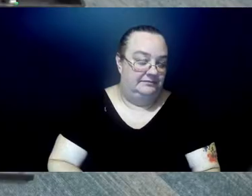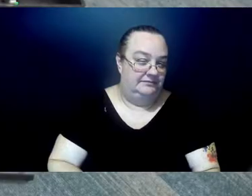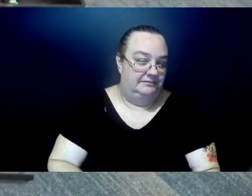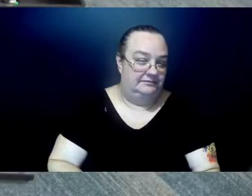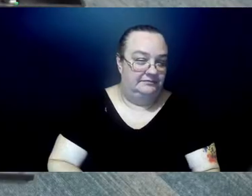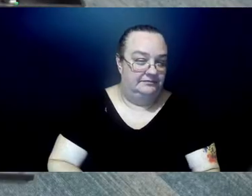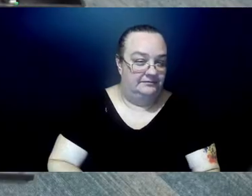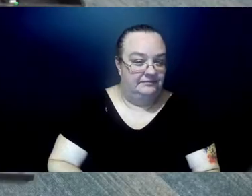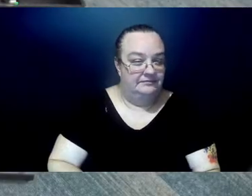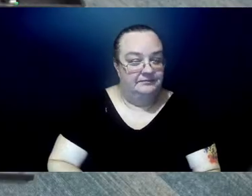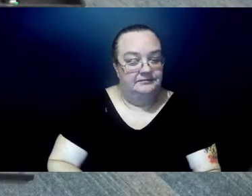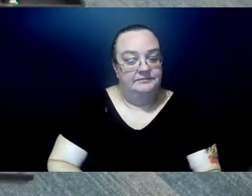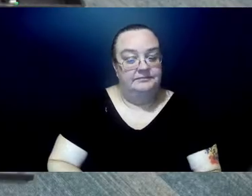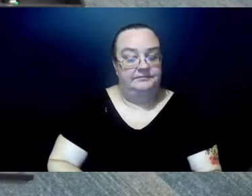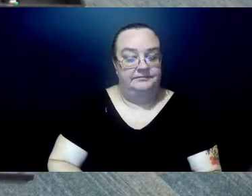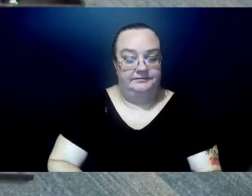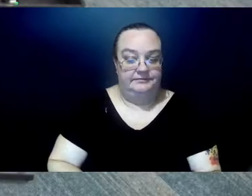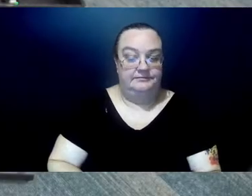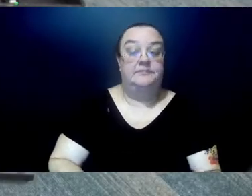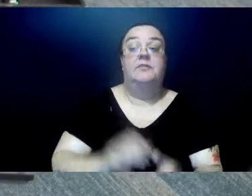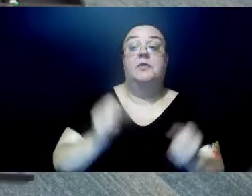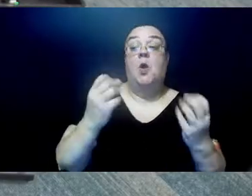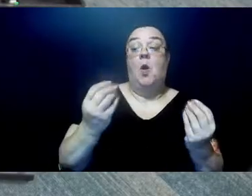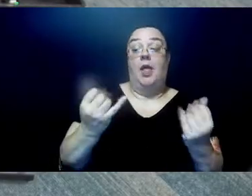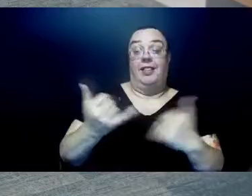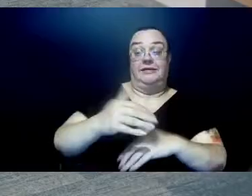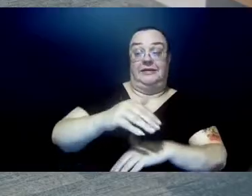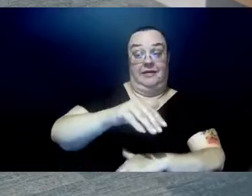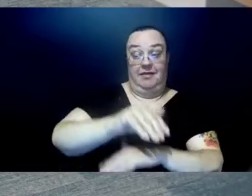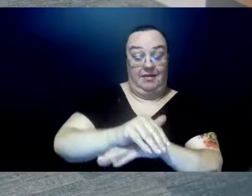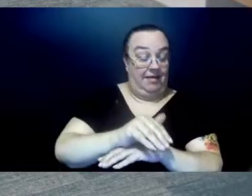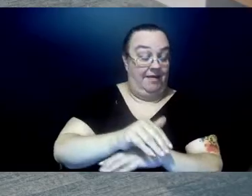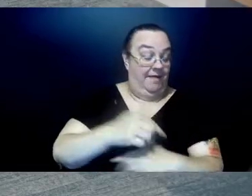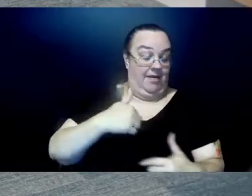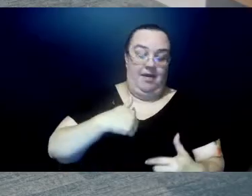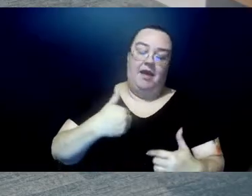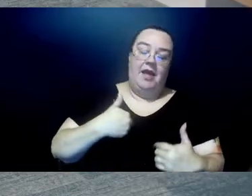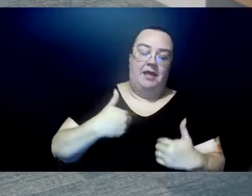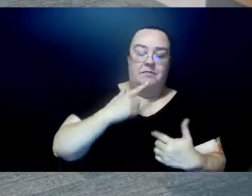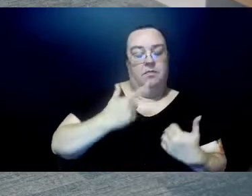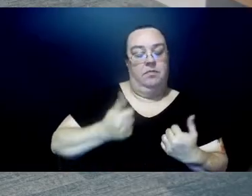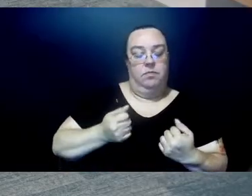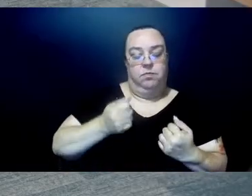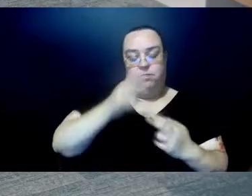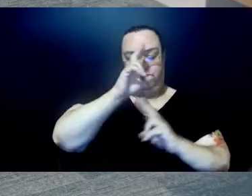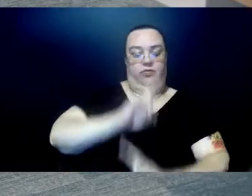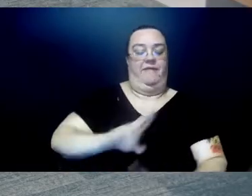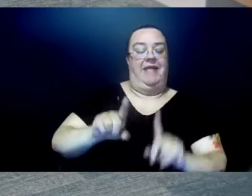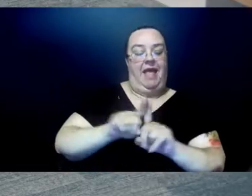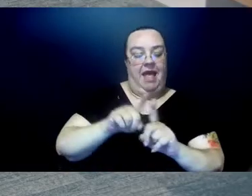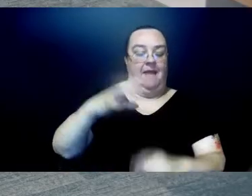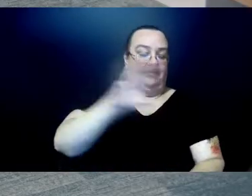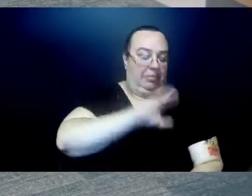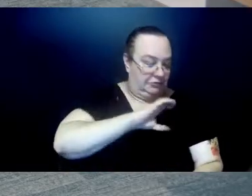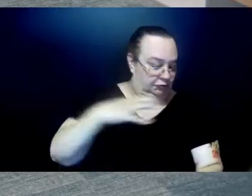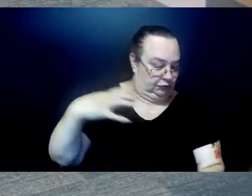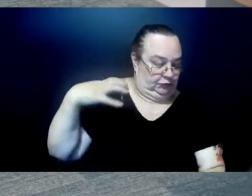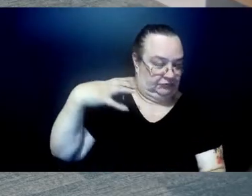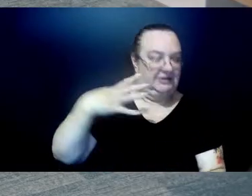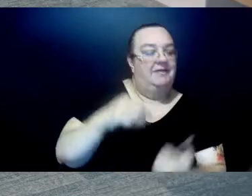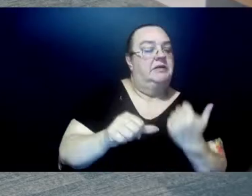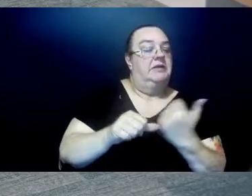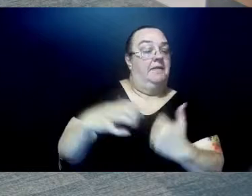All right. So this evening, I have the privilege as the Chief of Police and the Deputy Chief. One of the most